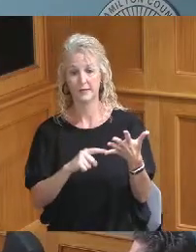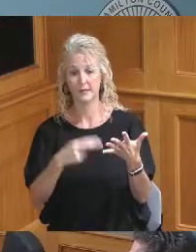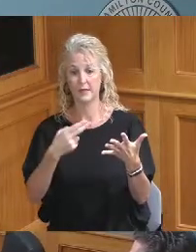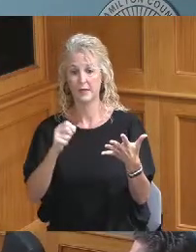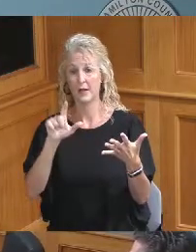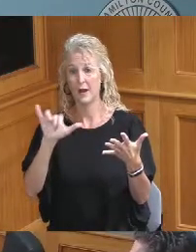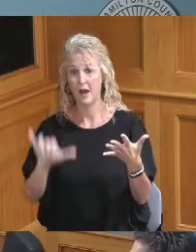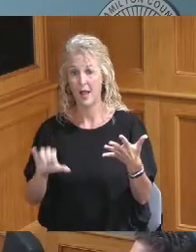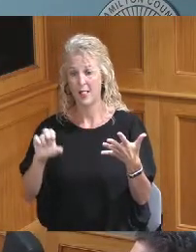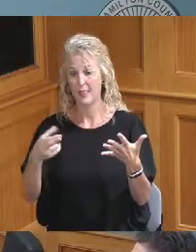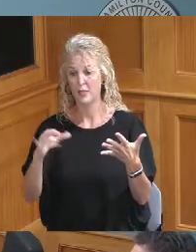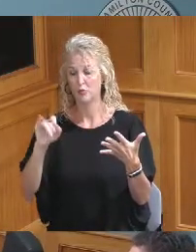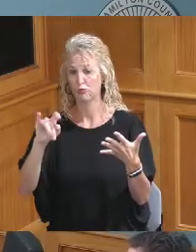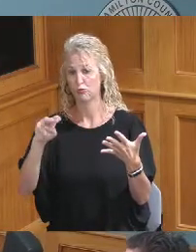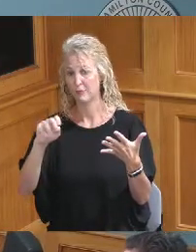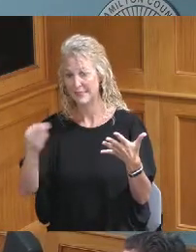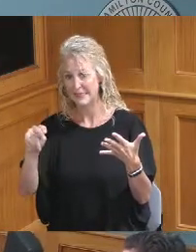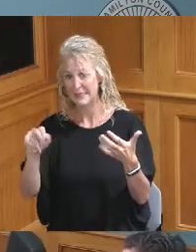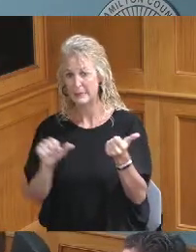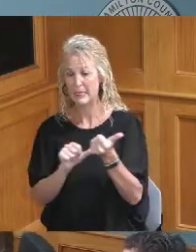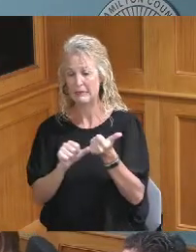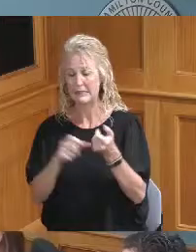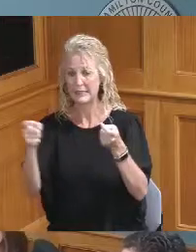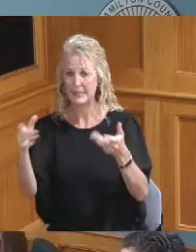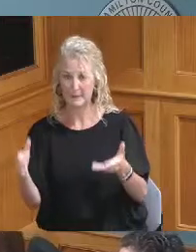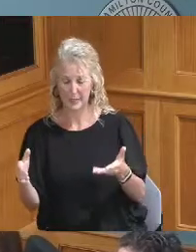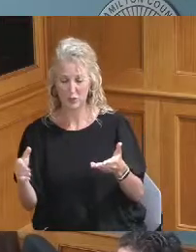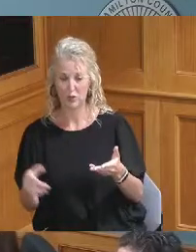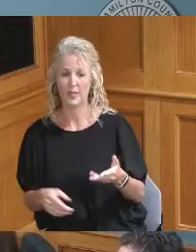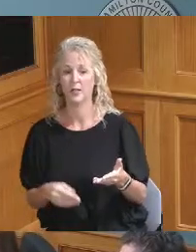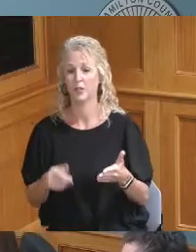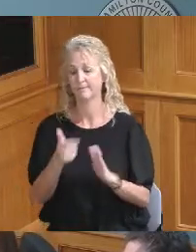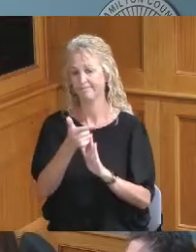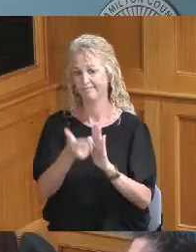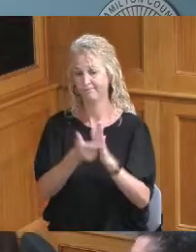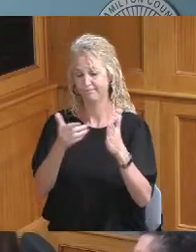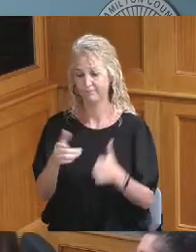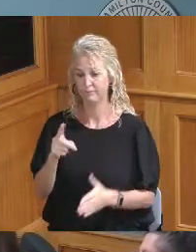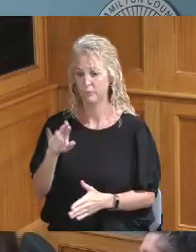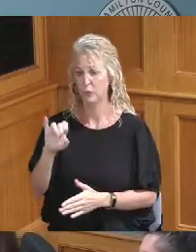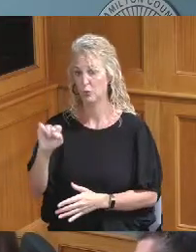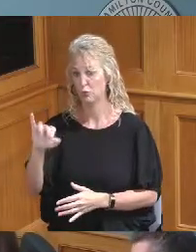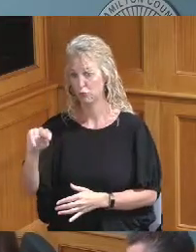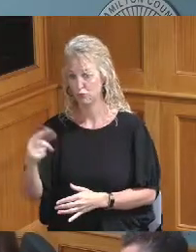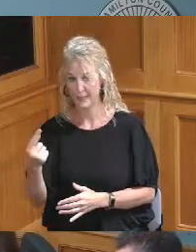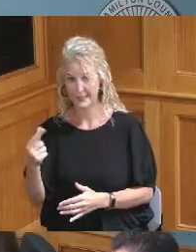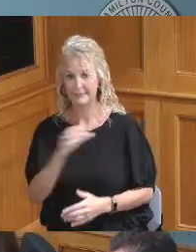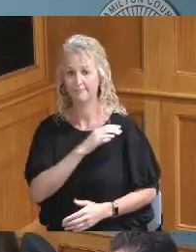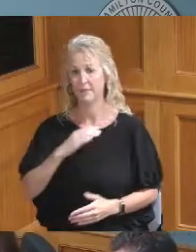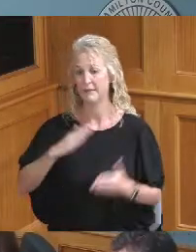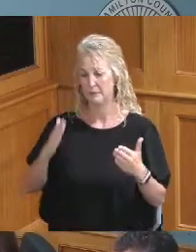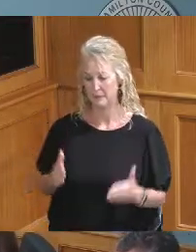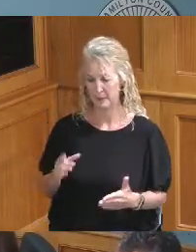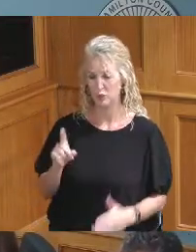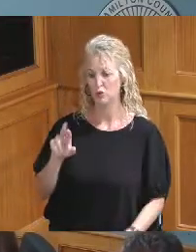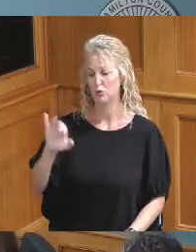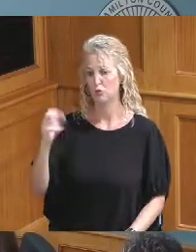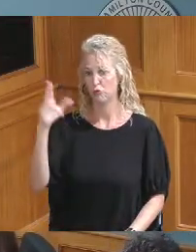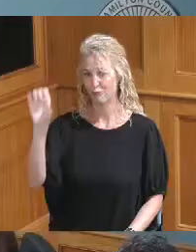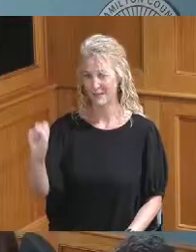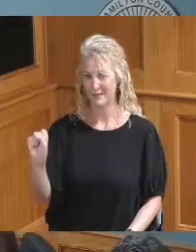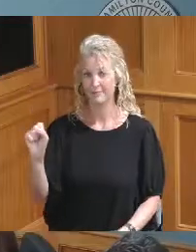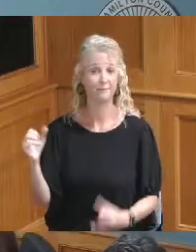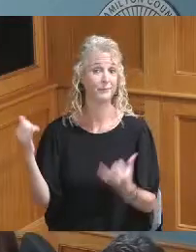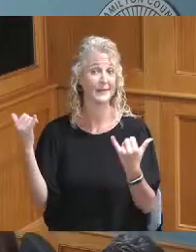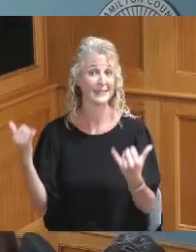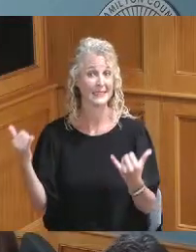Chrisman, Assistant County Administrator. Patrick Dressing, Assistant Prosecuting Attorney. And I'm Commissioner Denise Treehouse. All right, we are going to talk